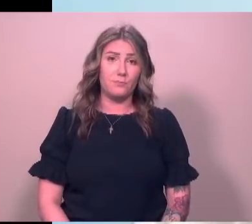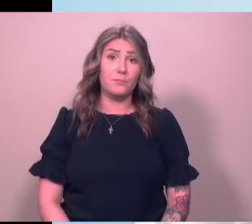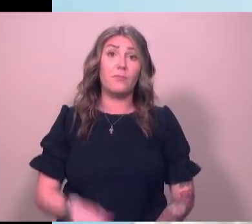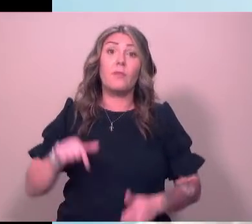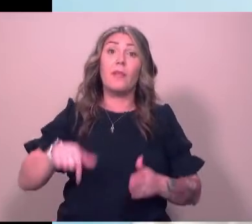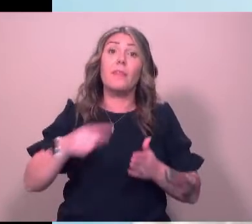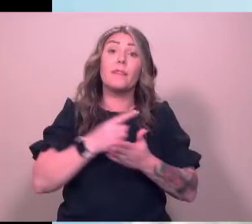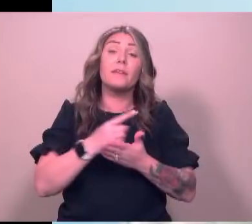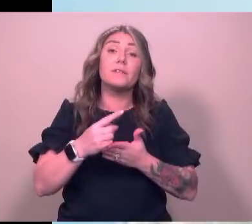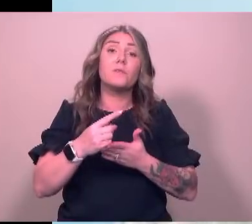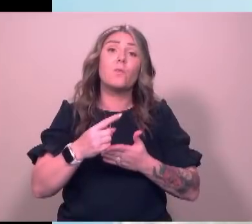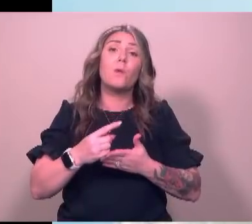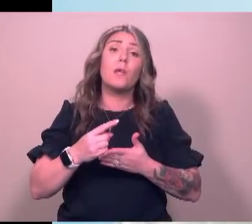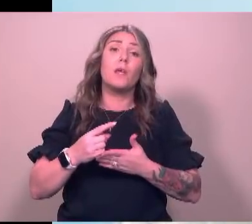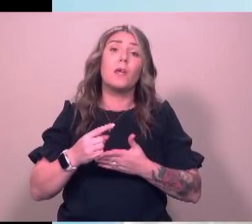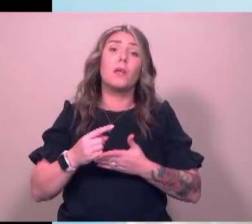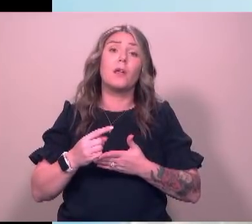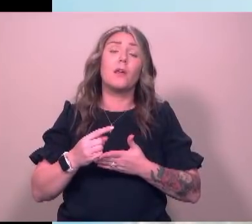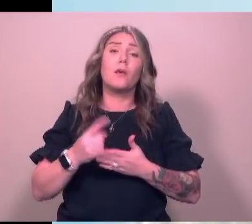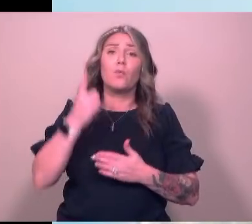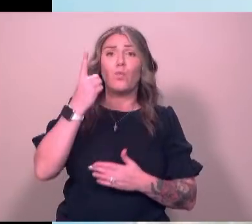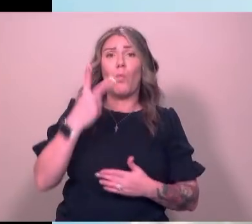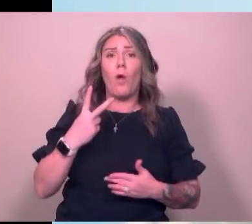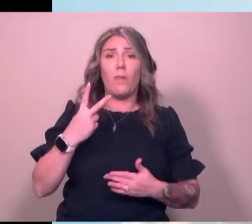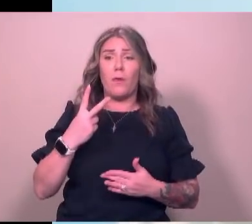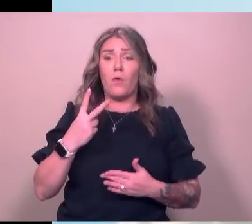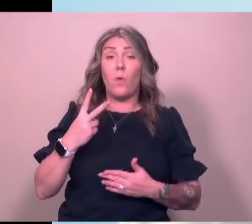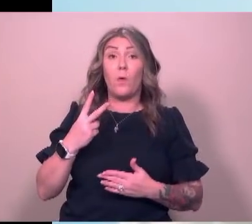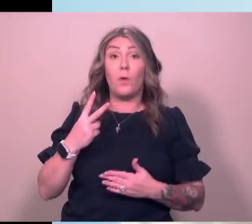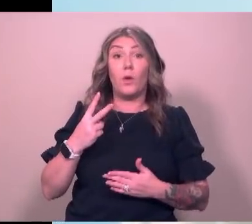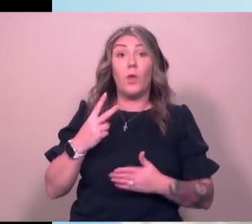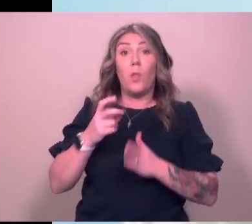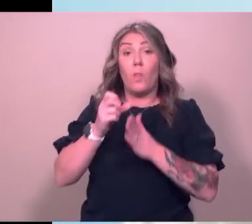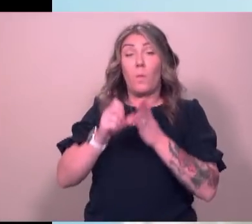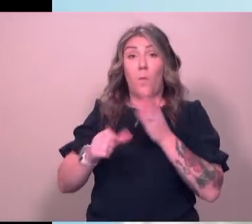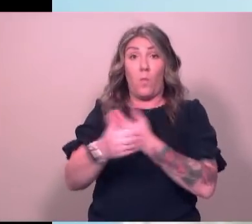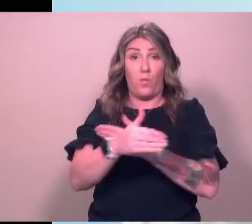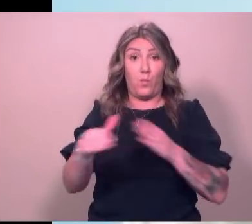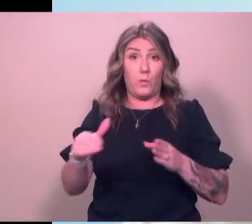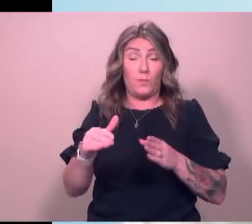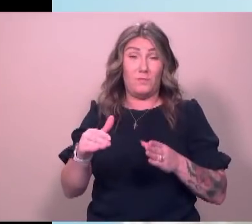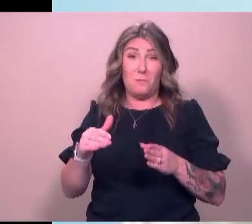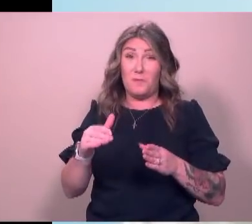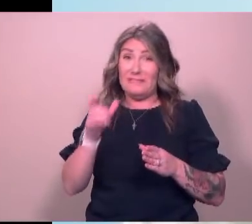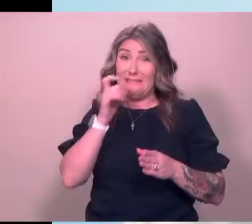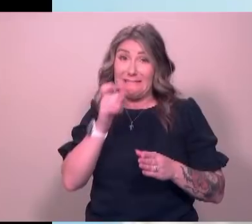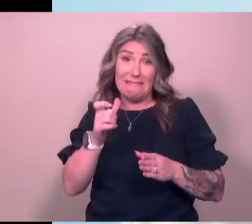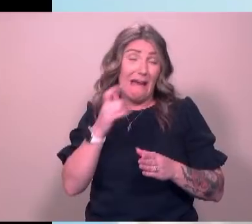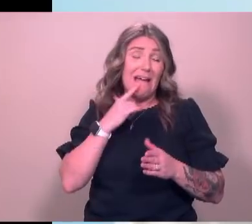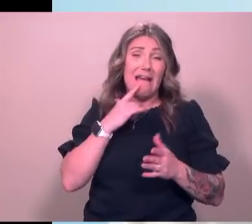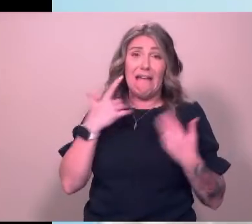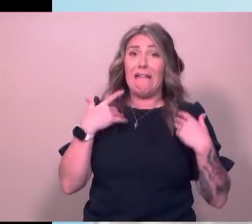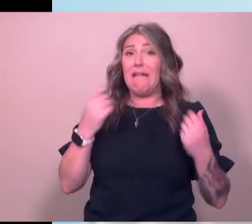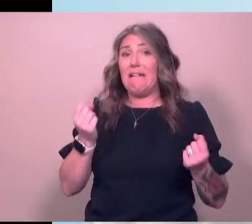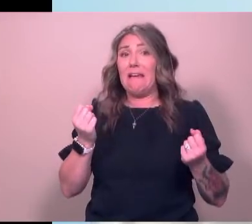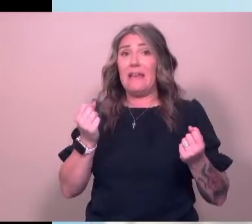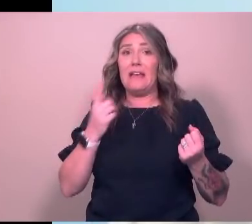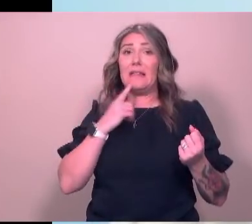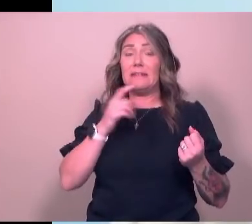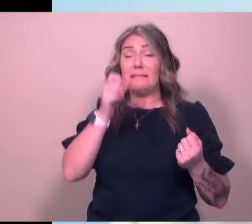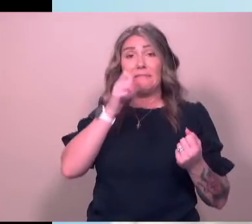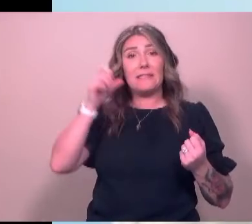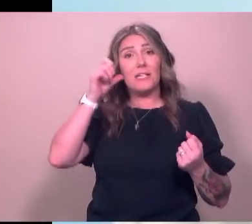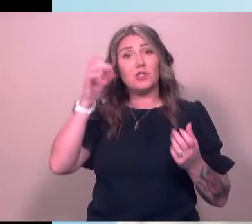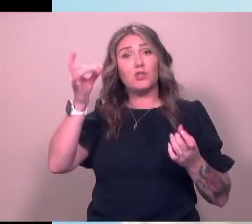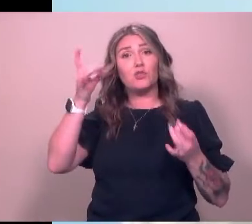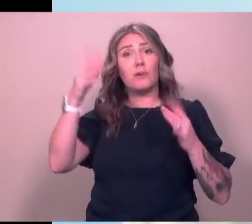week, a third of our OR staff was out. Yesterday, we were making crisis level